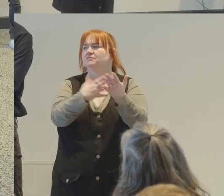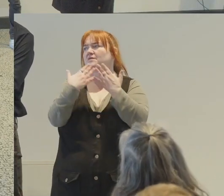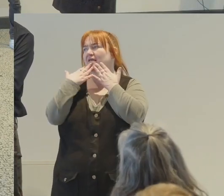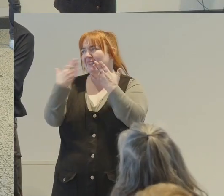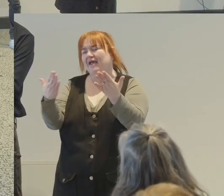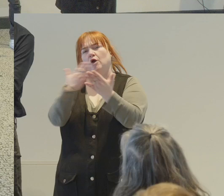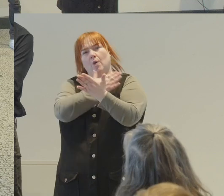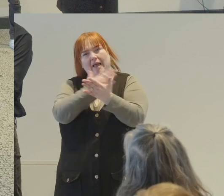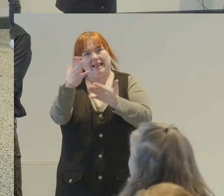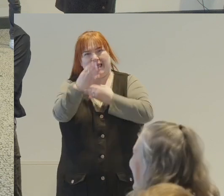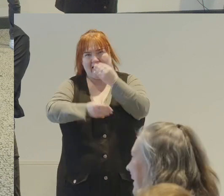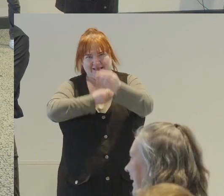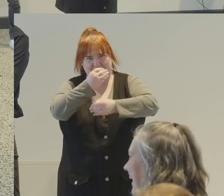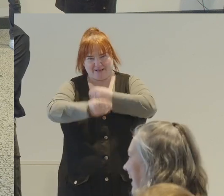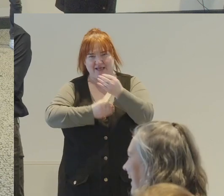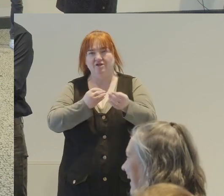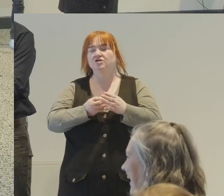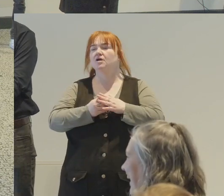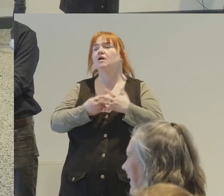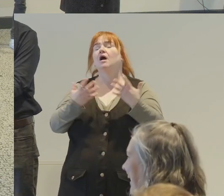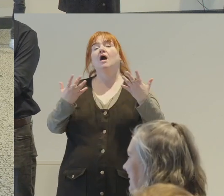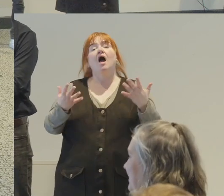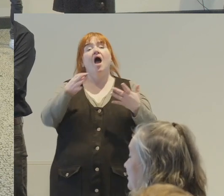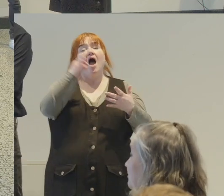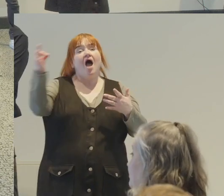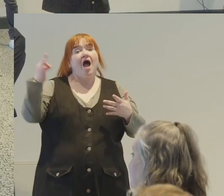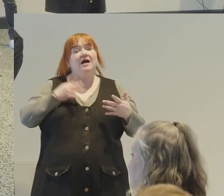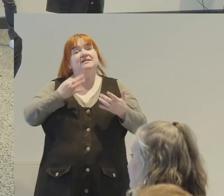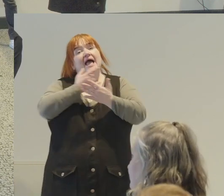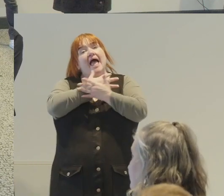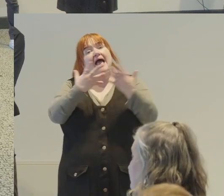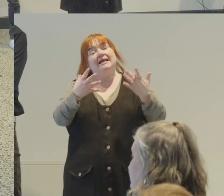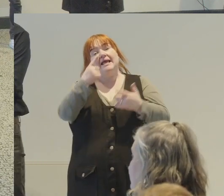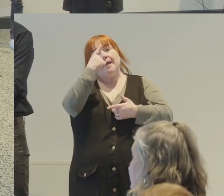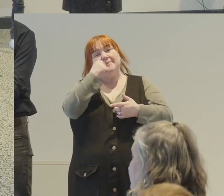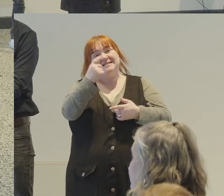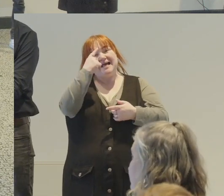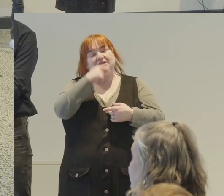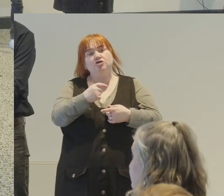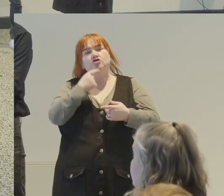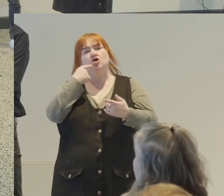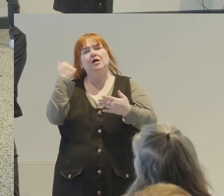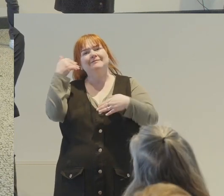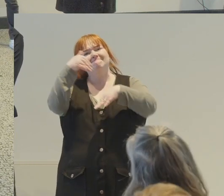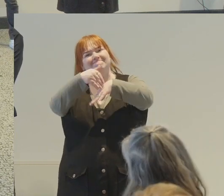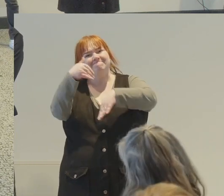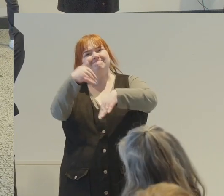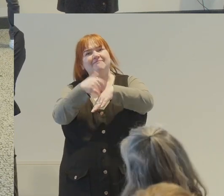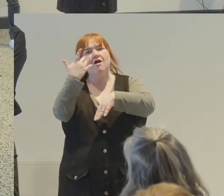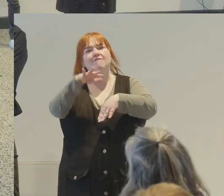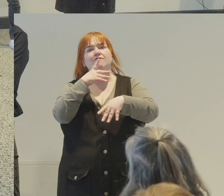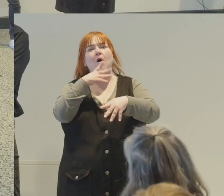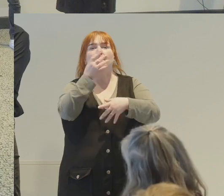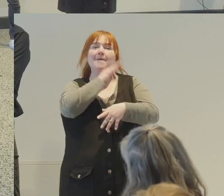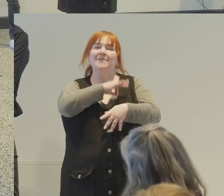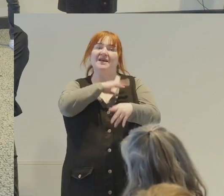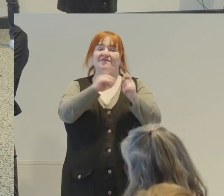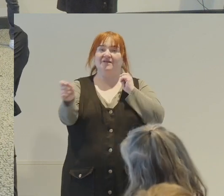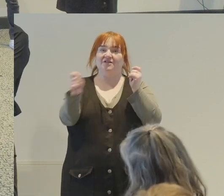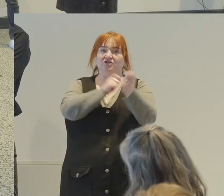explanation. Are there any potential implications from proposed upcoming benefit changes?